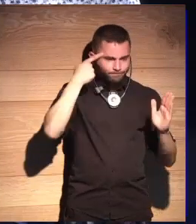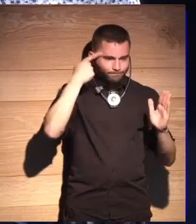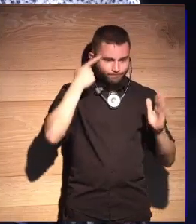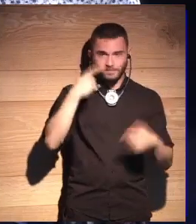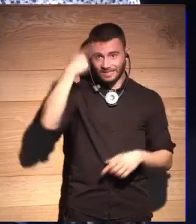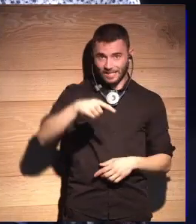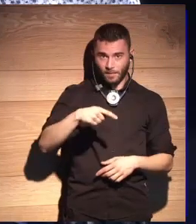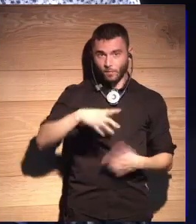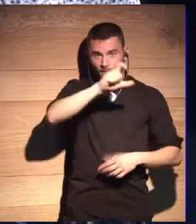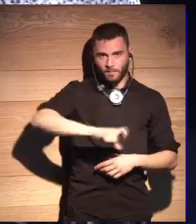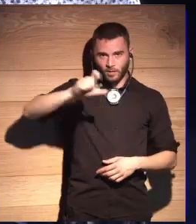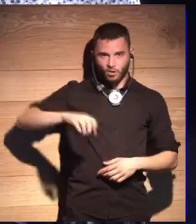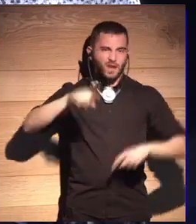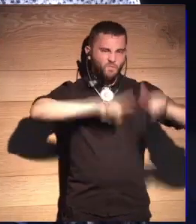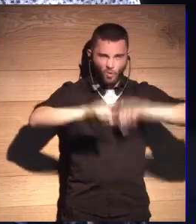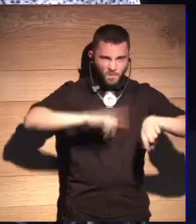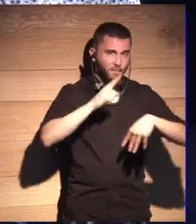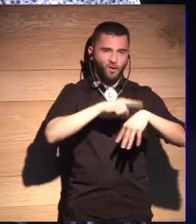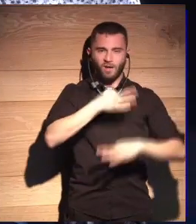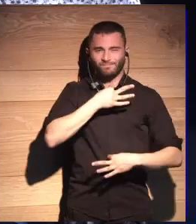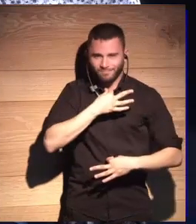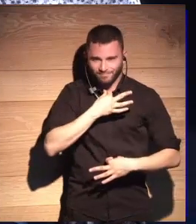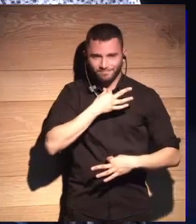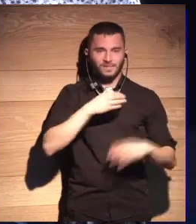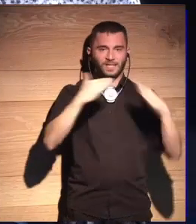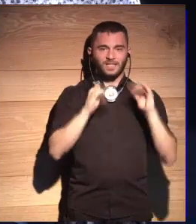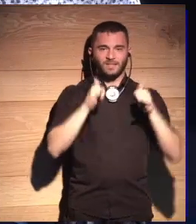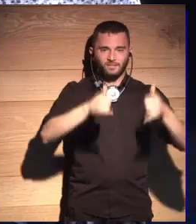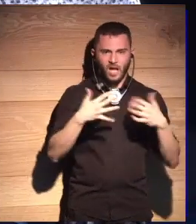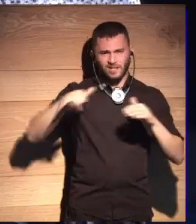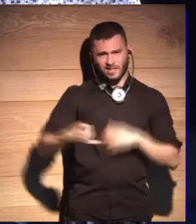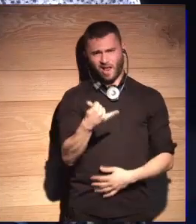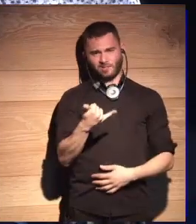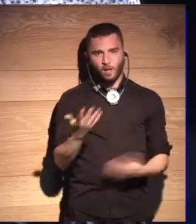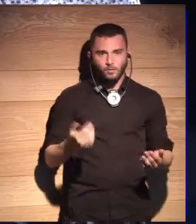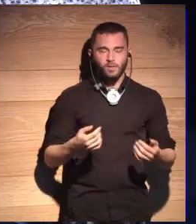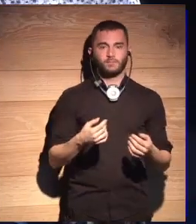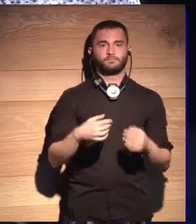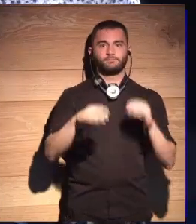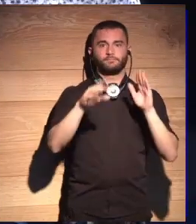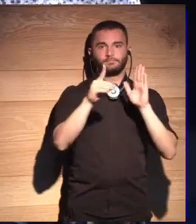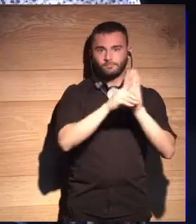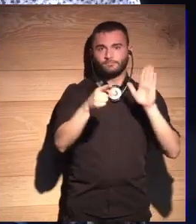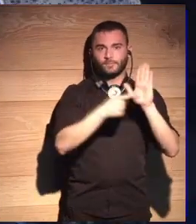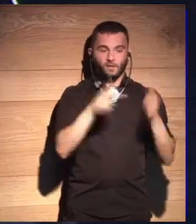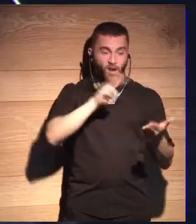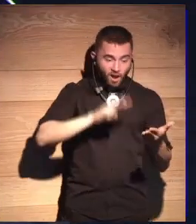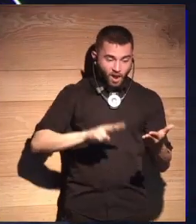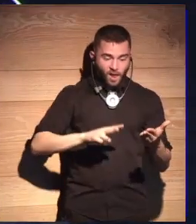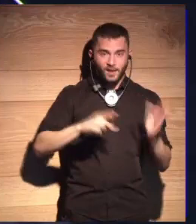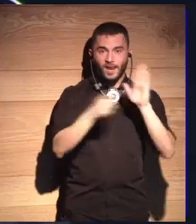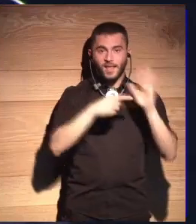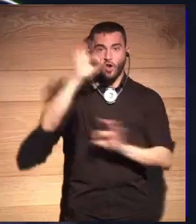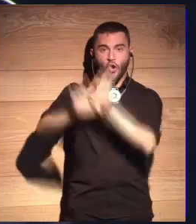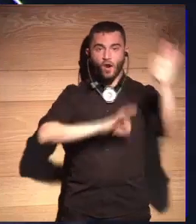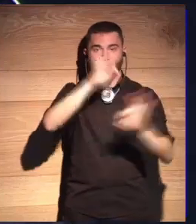to speaking about this every day, but these people, normal people, are working outside their homes for 10 hours, then